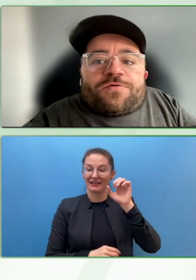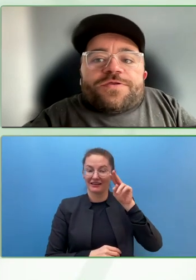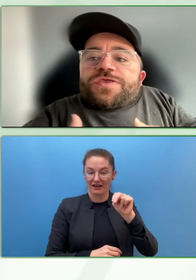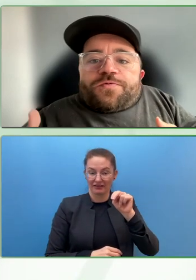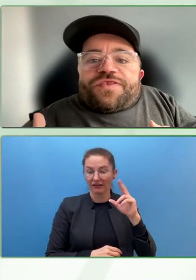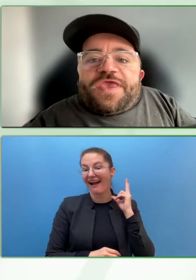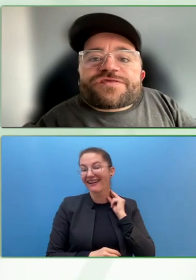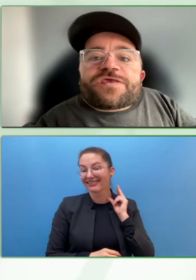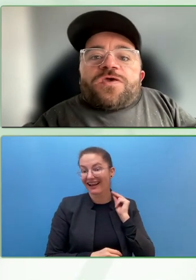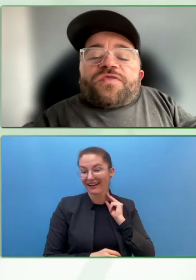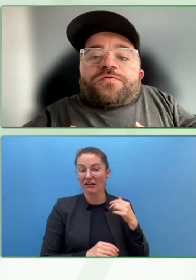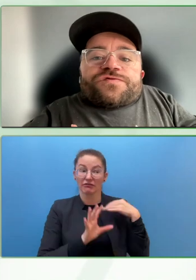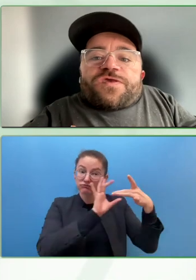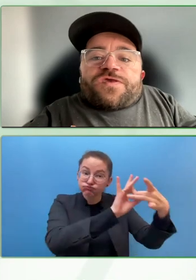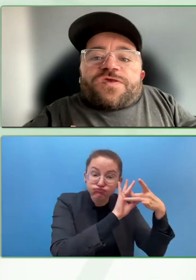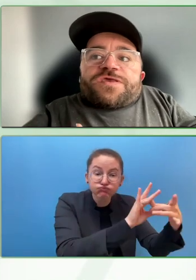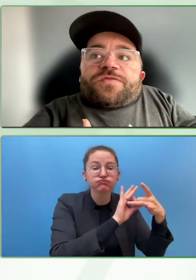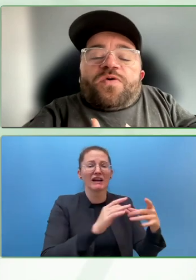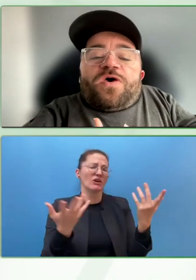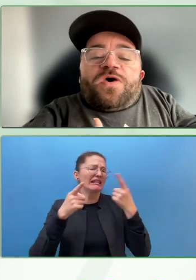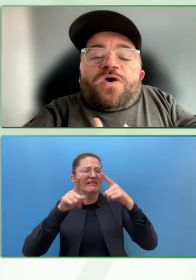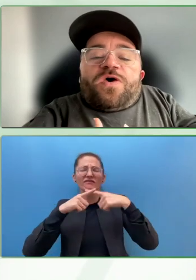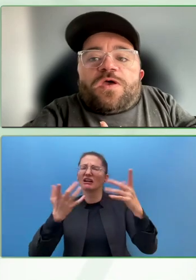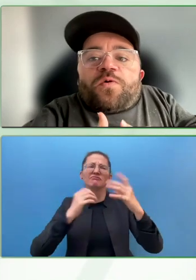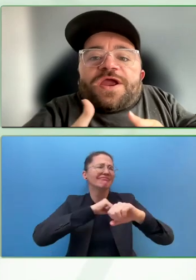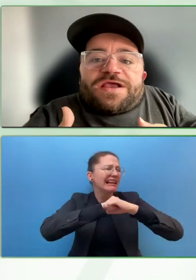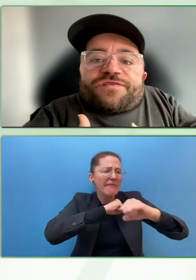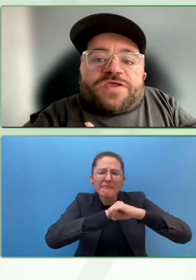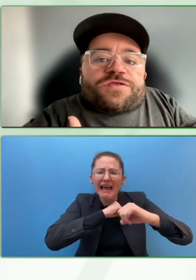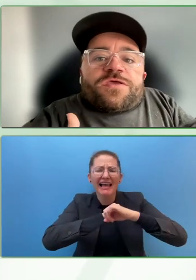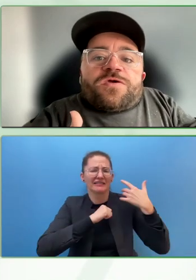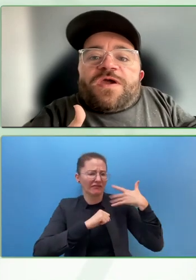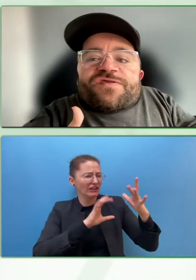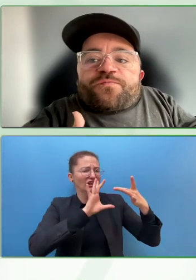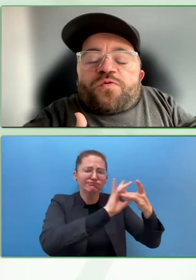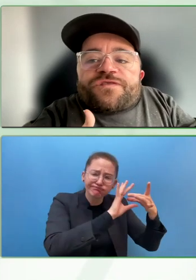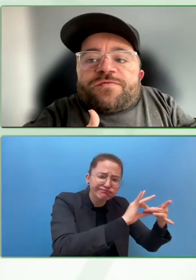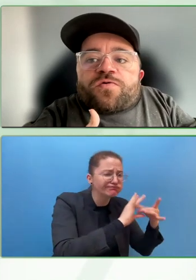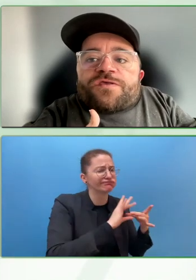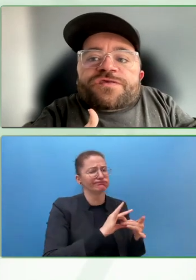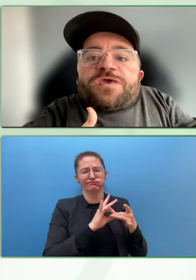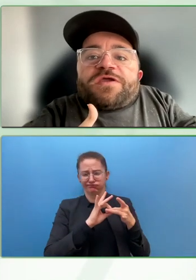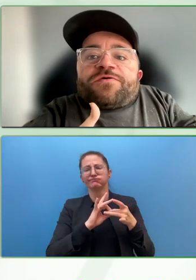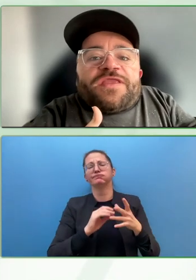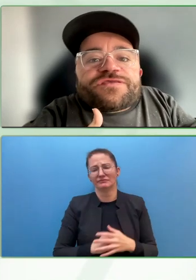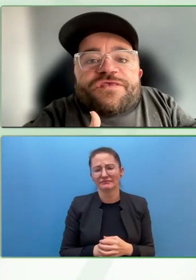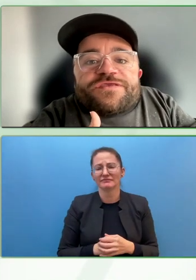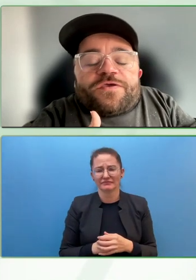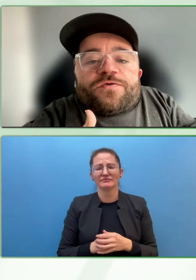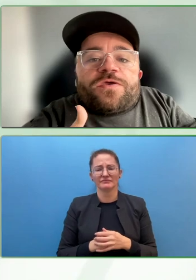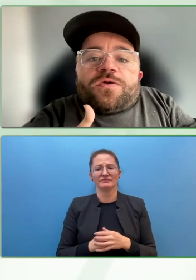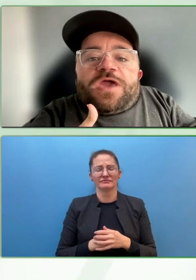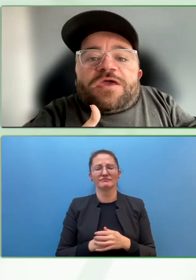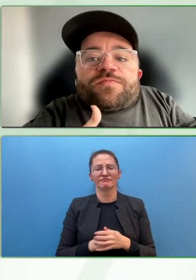going out, doing things, but then also it's part of just a wider activation where we're supporting them across their events that